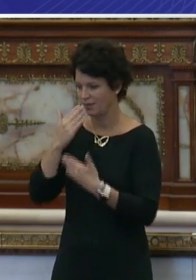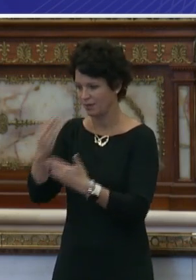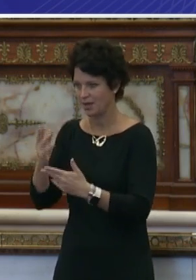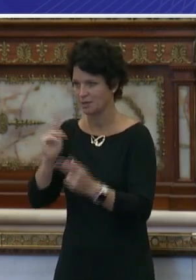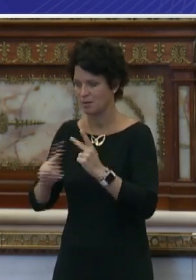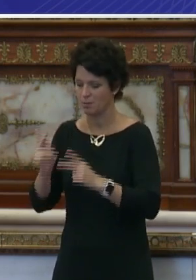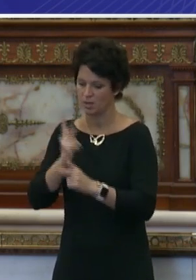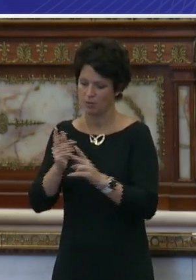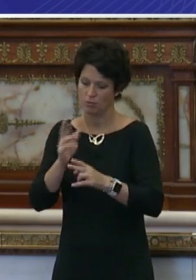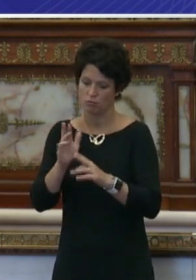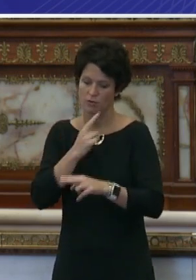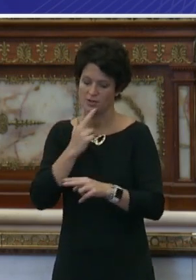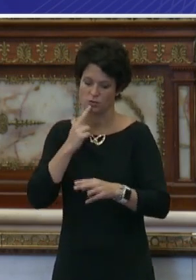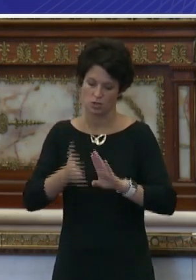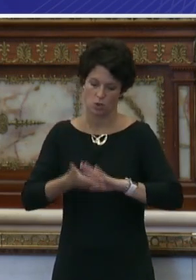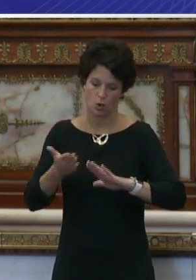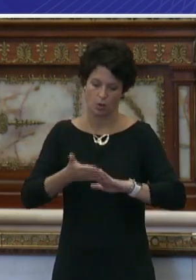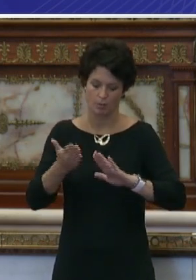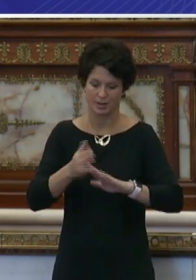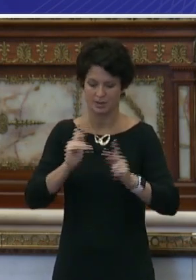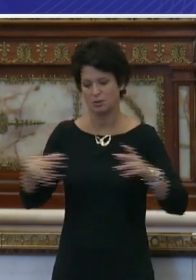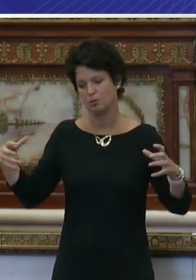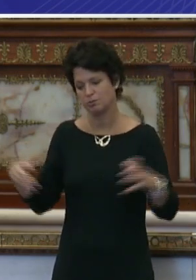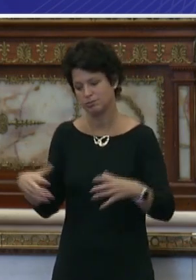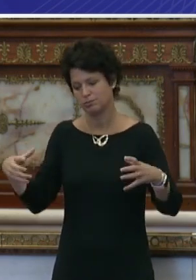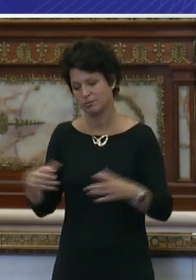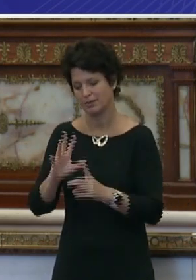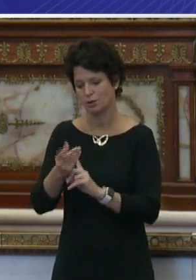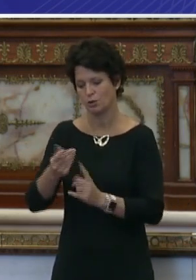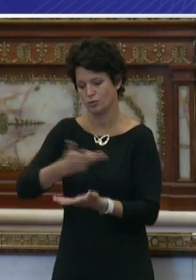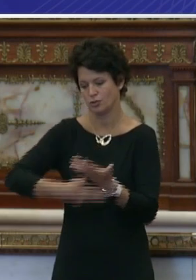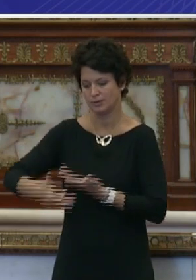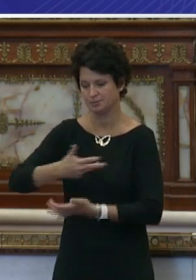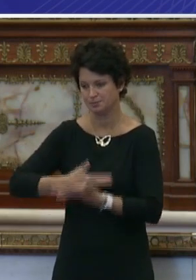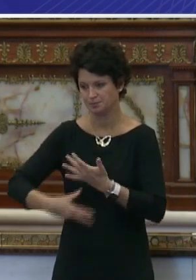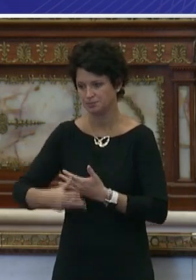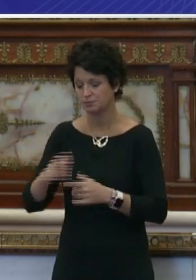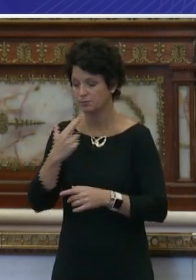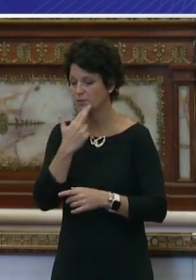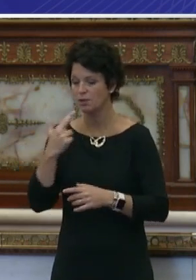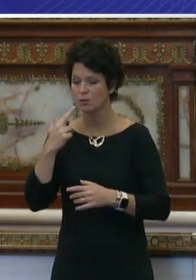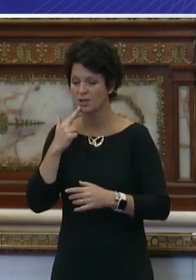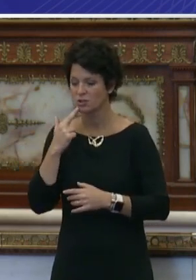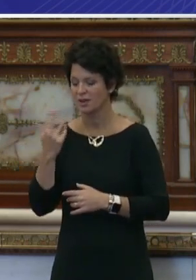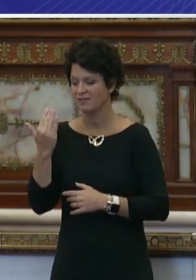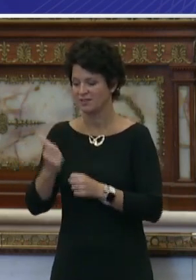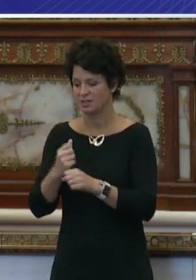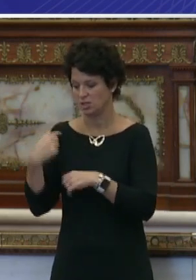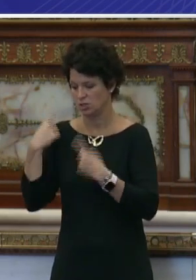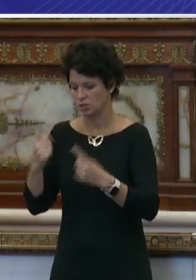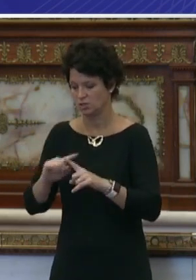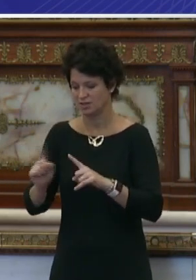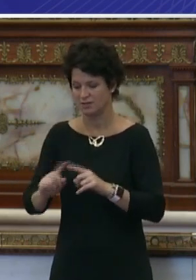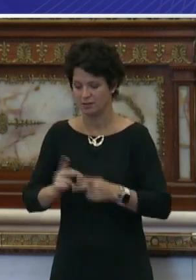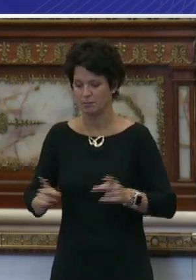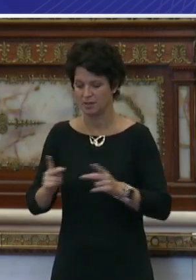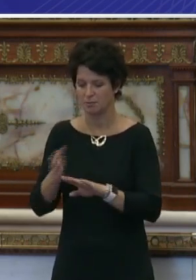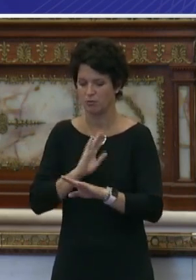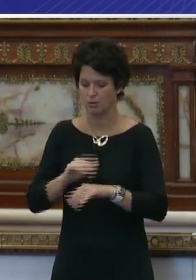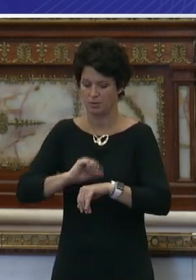the restaurants open as hubs of social gathering and culture. I've worked in the restaurant industry for 15 years in various establishments before opening